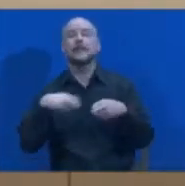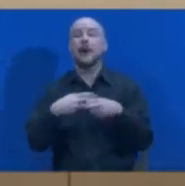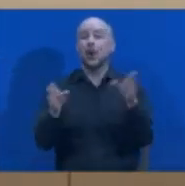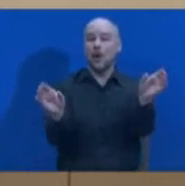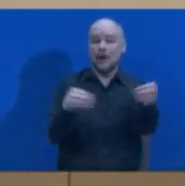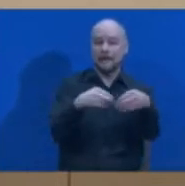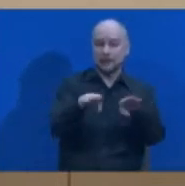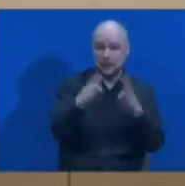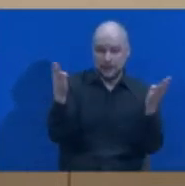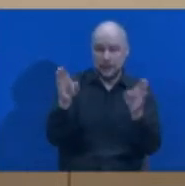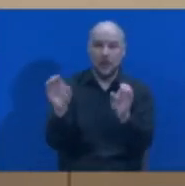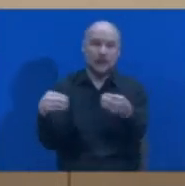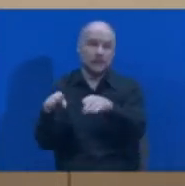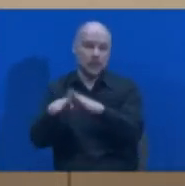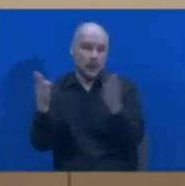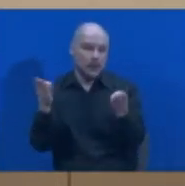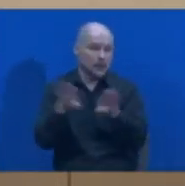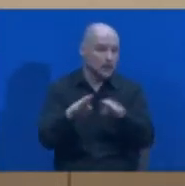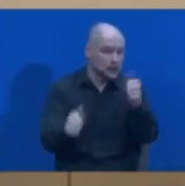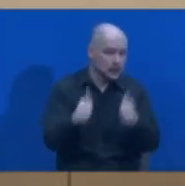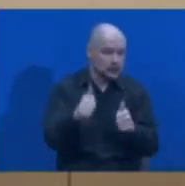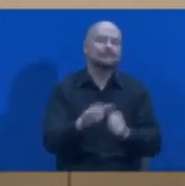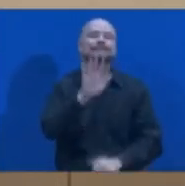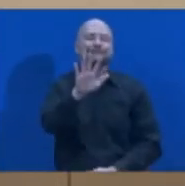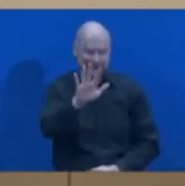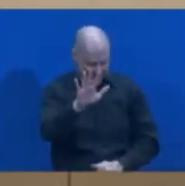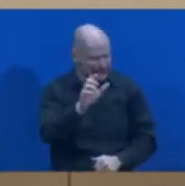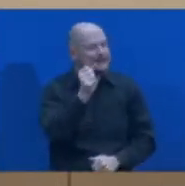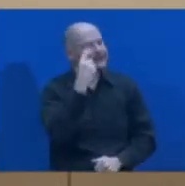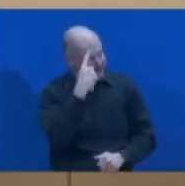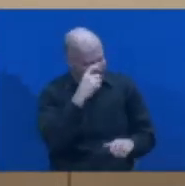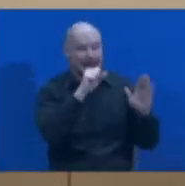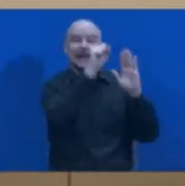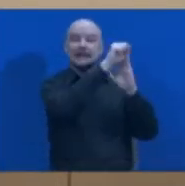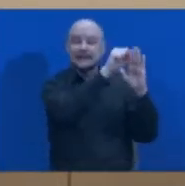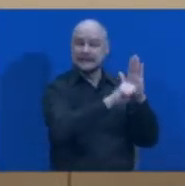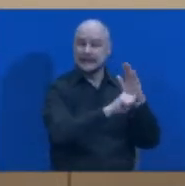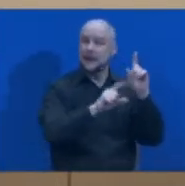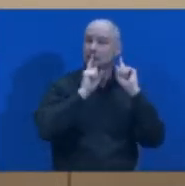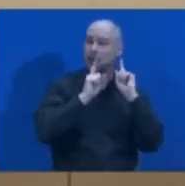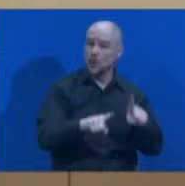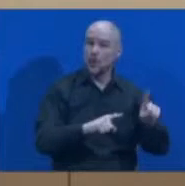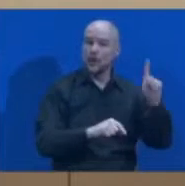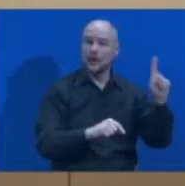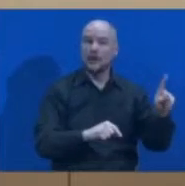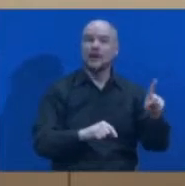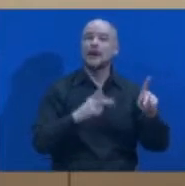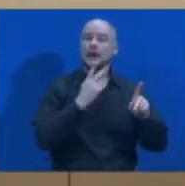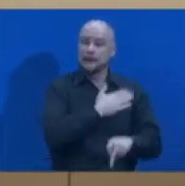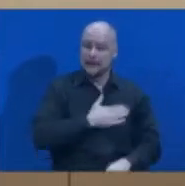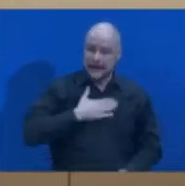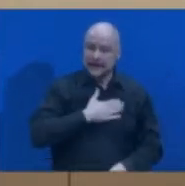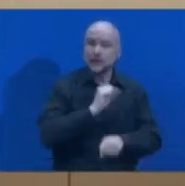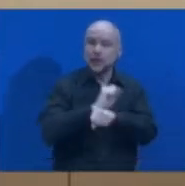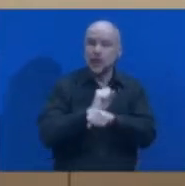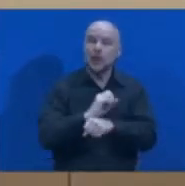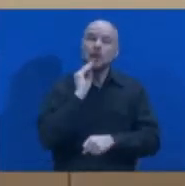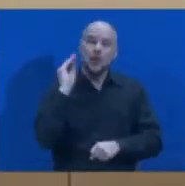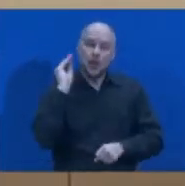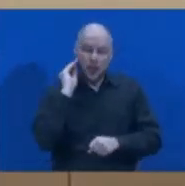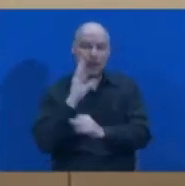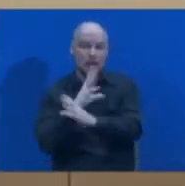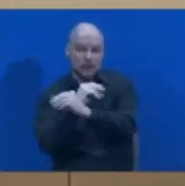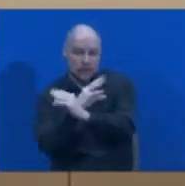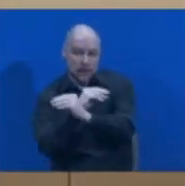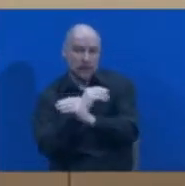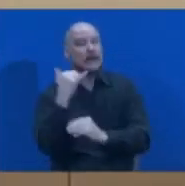What we are asking, and this is guidance from the state as well, is that people continue to work from home and telework as